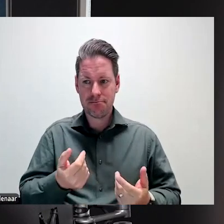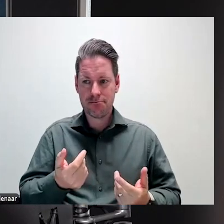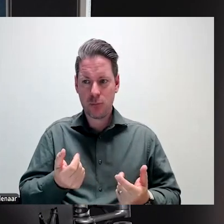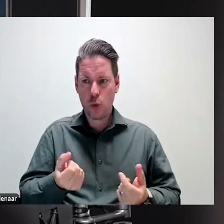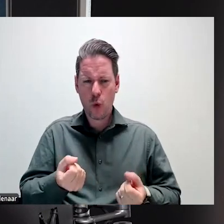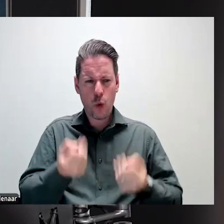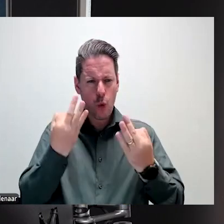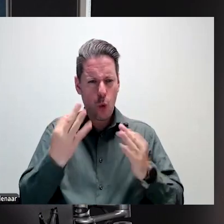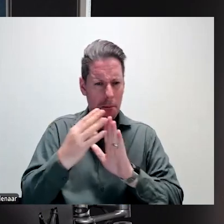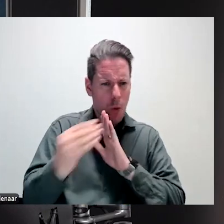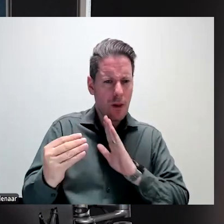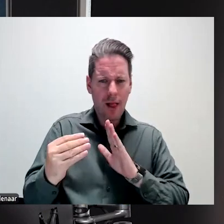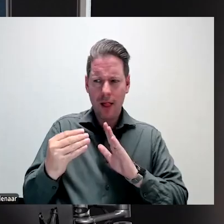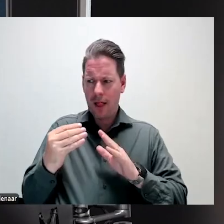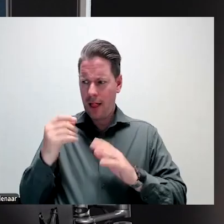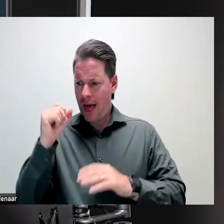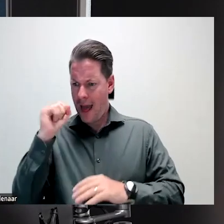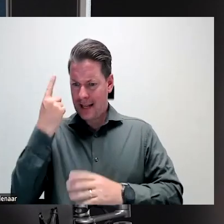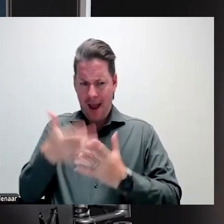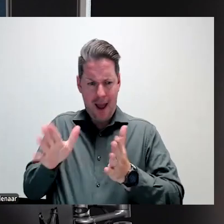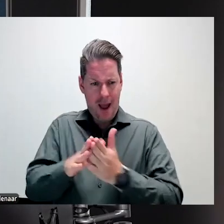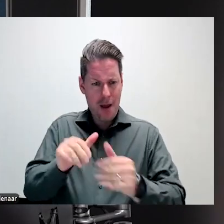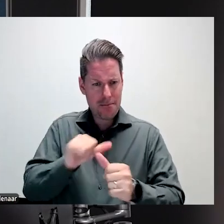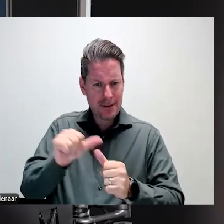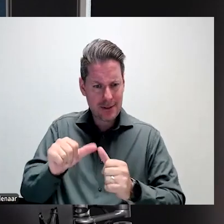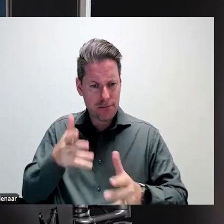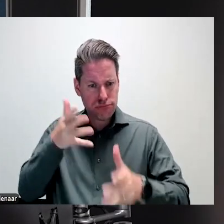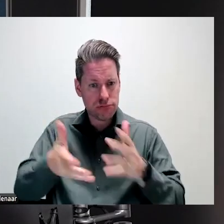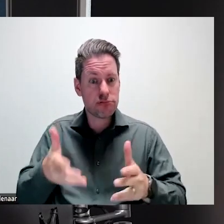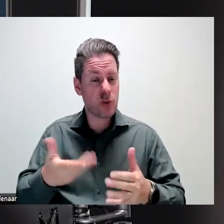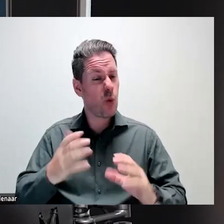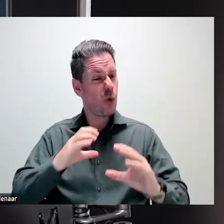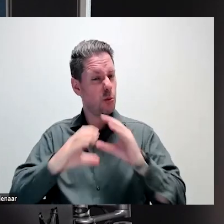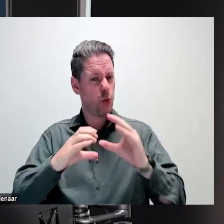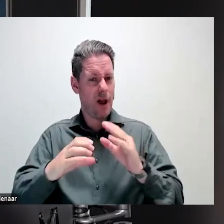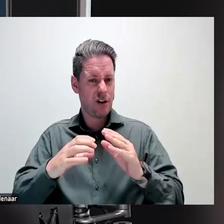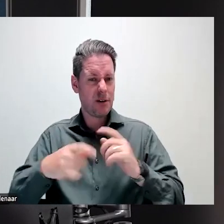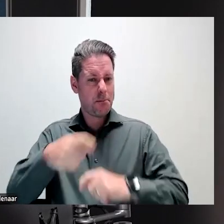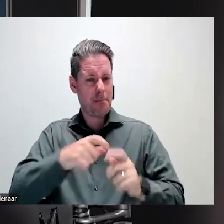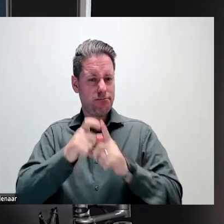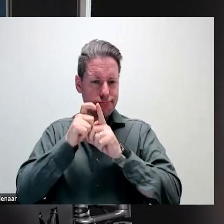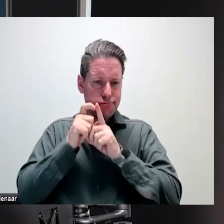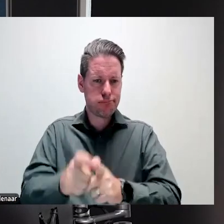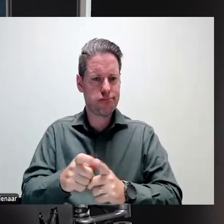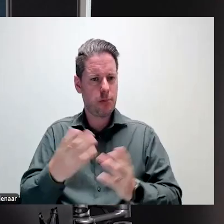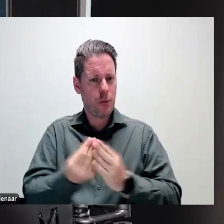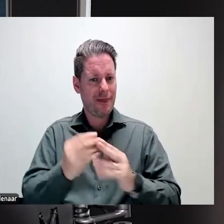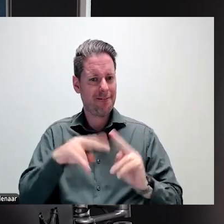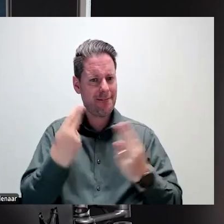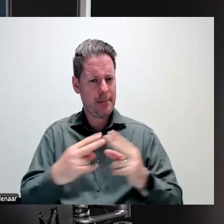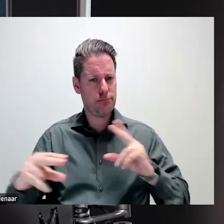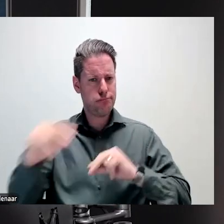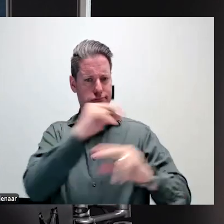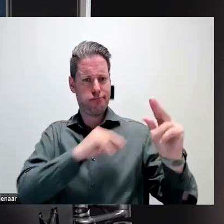go against. And so communication is definitely difficult in that family environment. And we have tutoring and